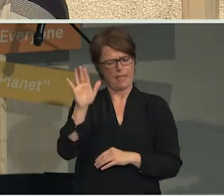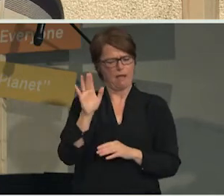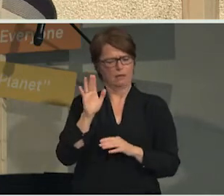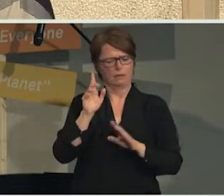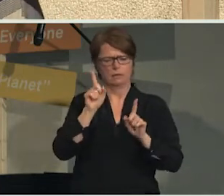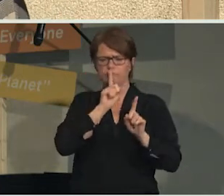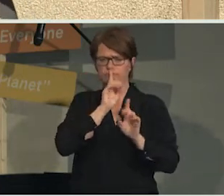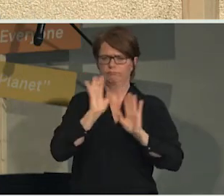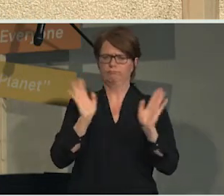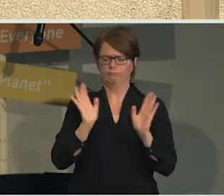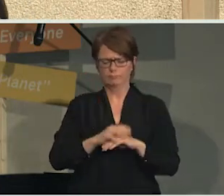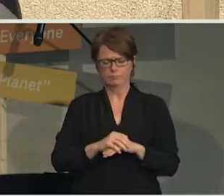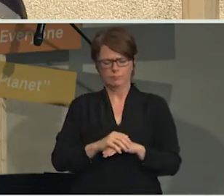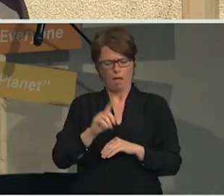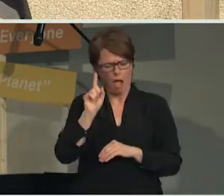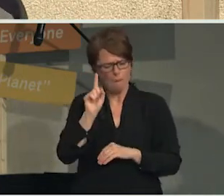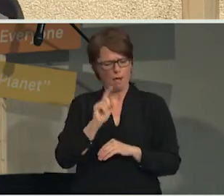that. You're not telling, right?